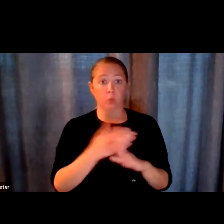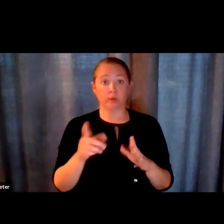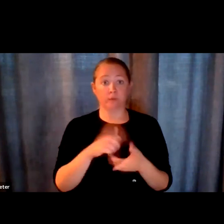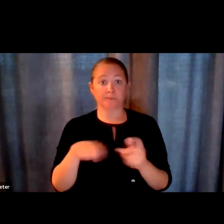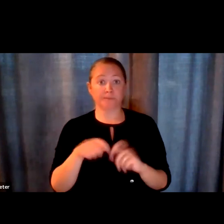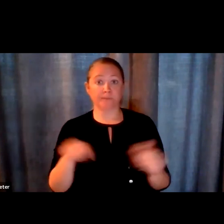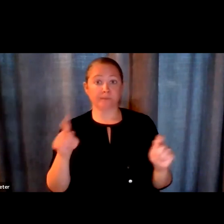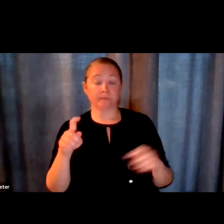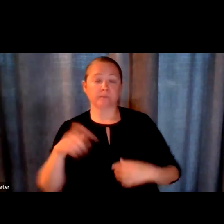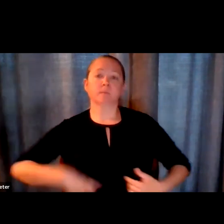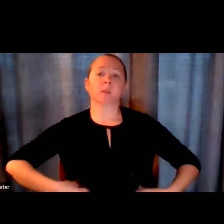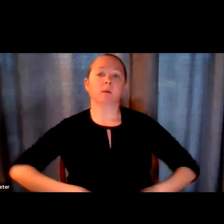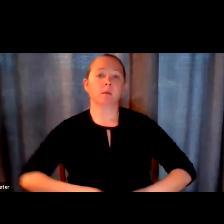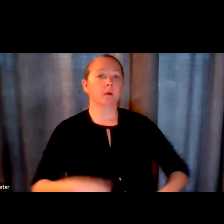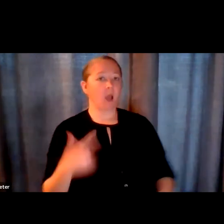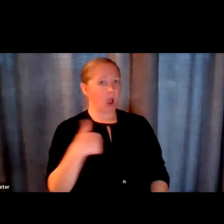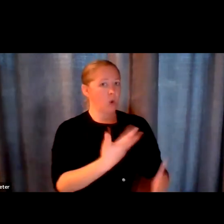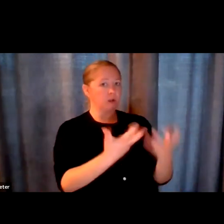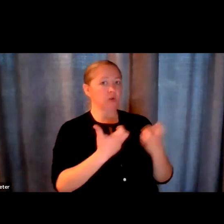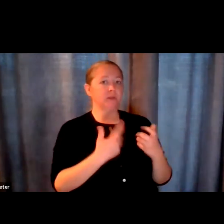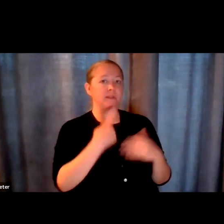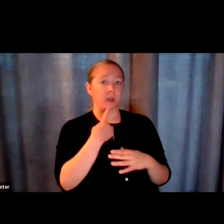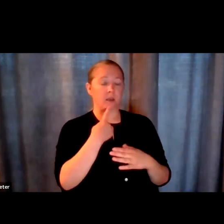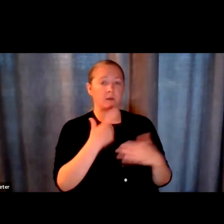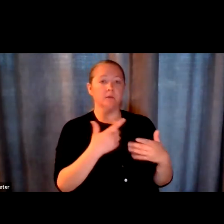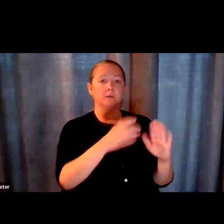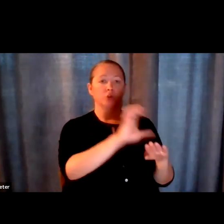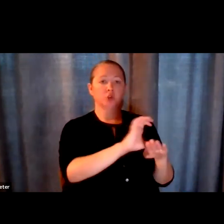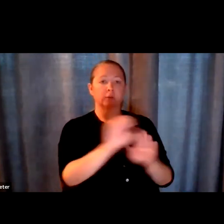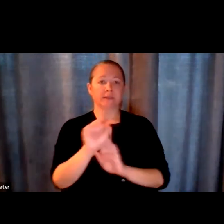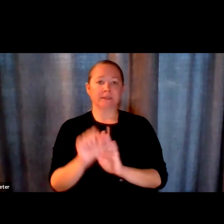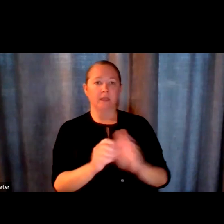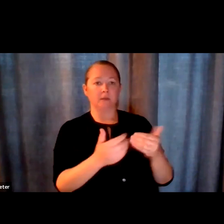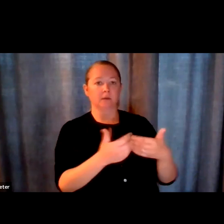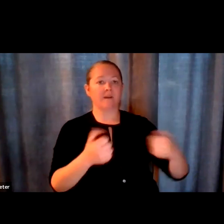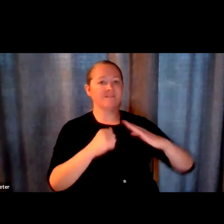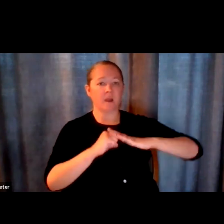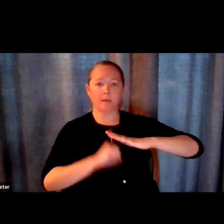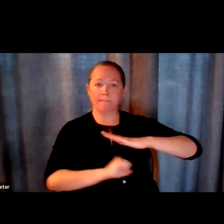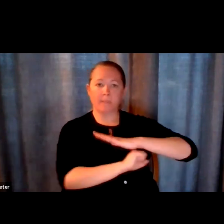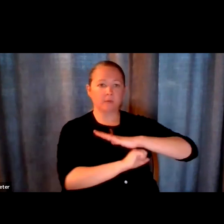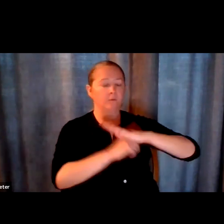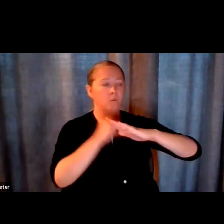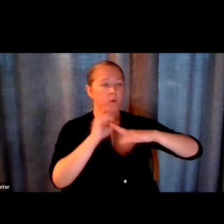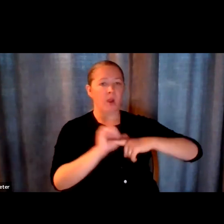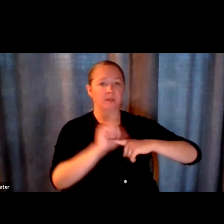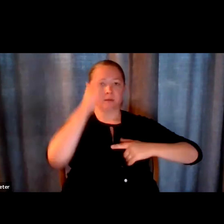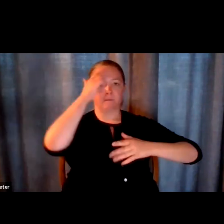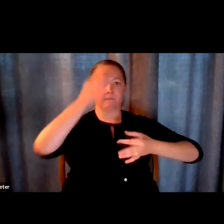I like to say that the separation of church and state is fundamental to the practice of faith in our